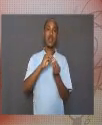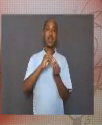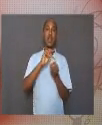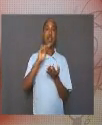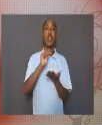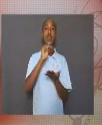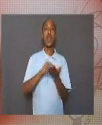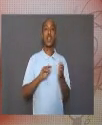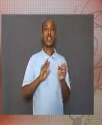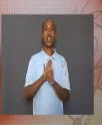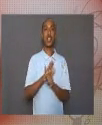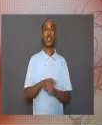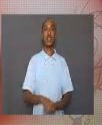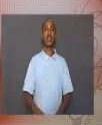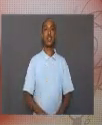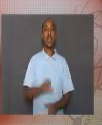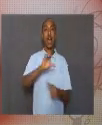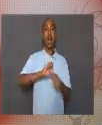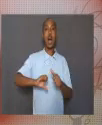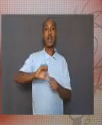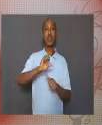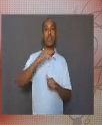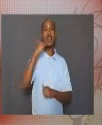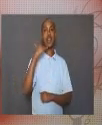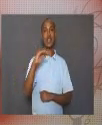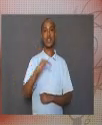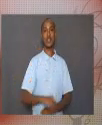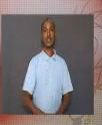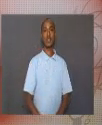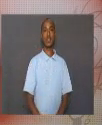nuclear charge, atomic radius,